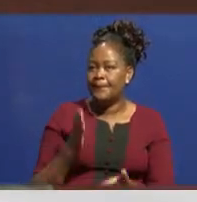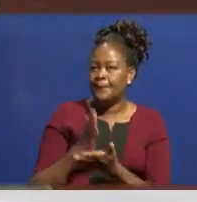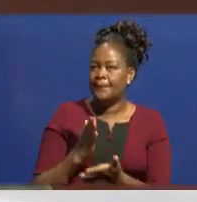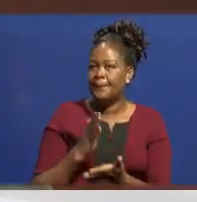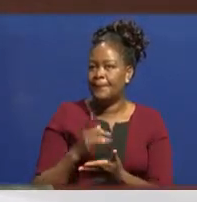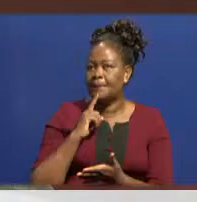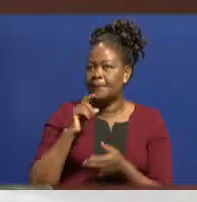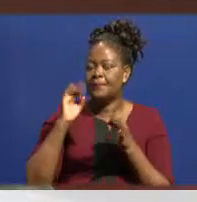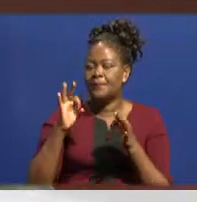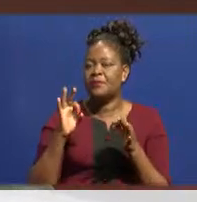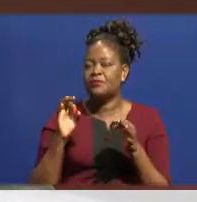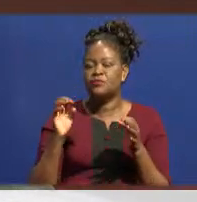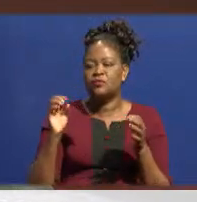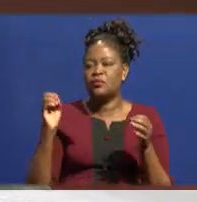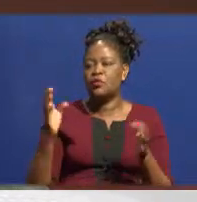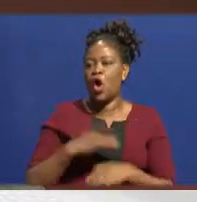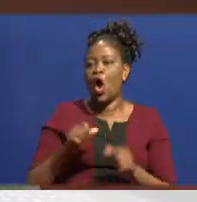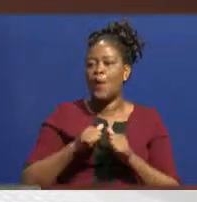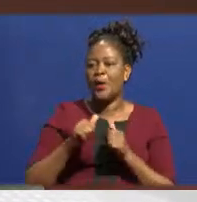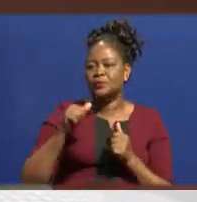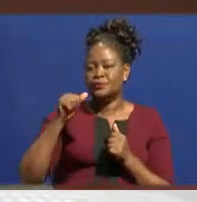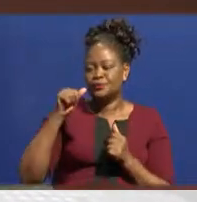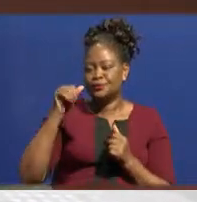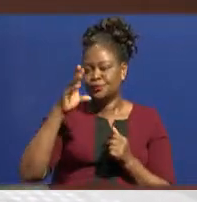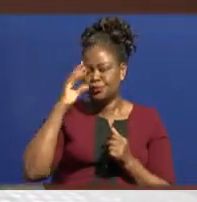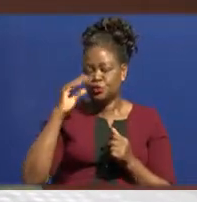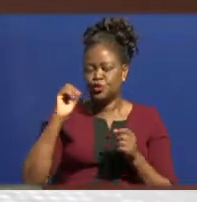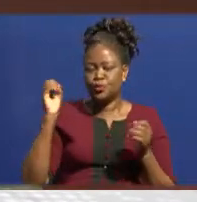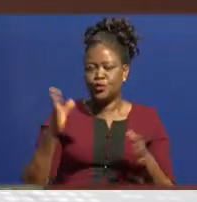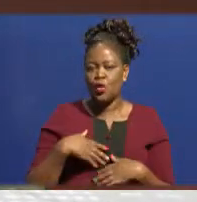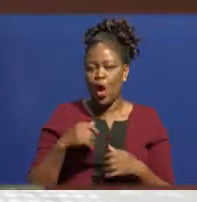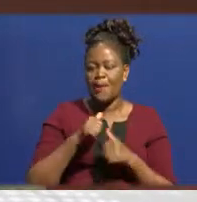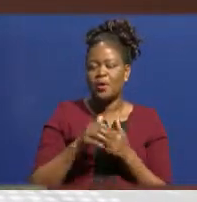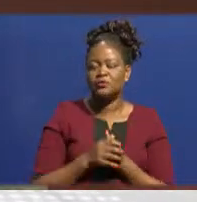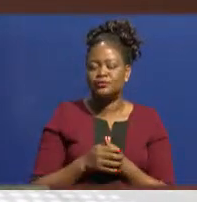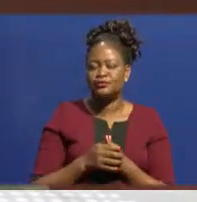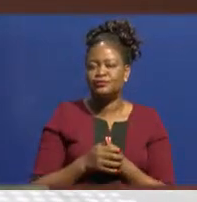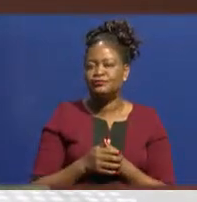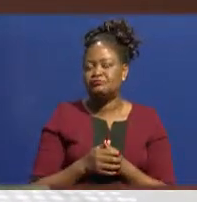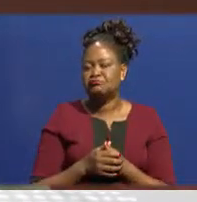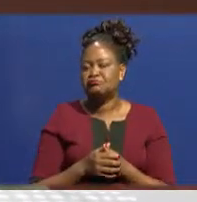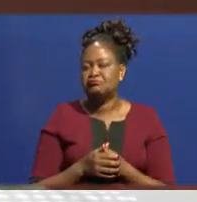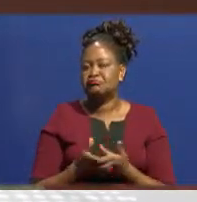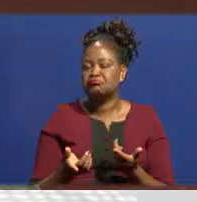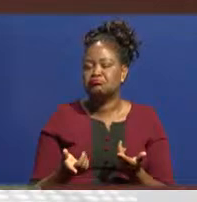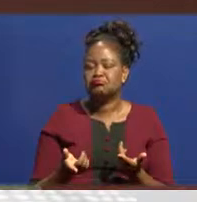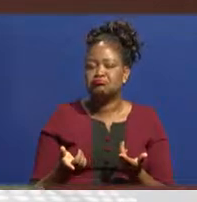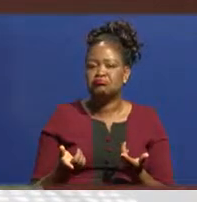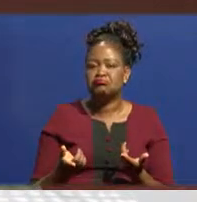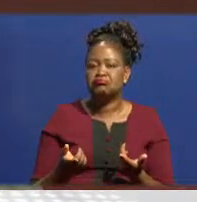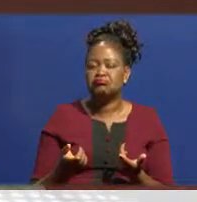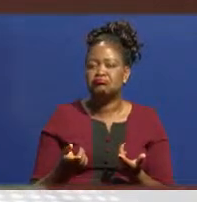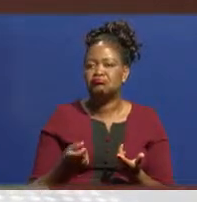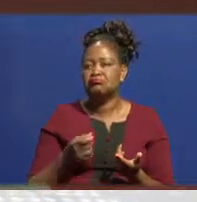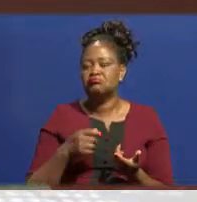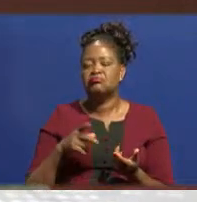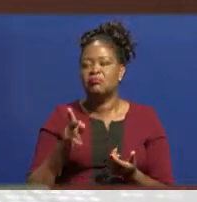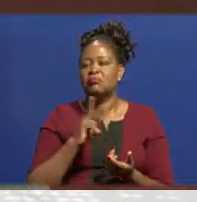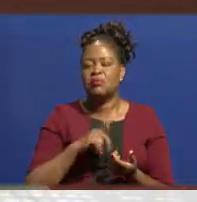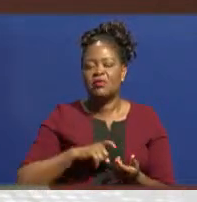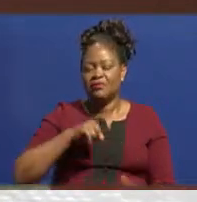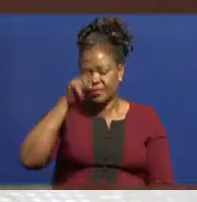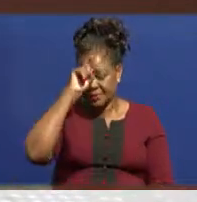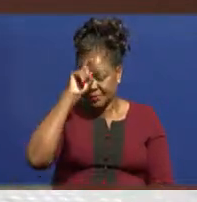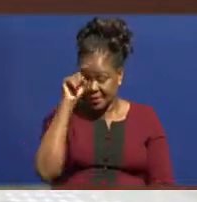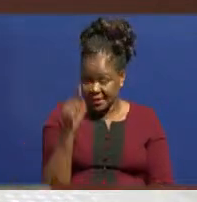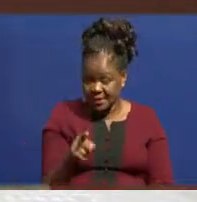wanasemanga ukistaajabu ya Musa, utaona ya Fironi. Yes. Sio sisi tumesema. This is a proverb that has been placed long ago.